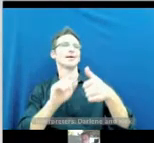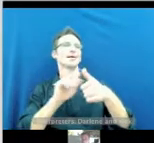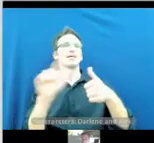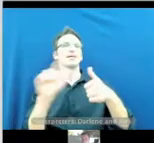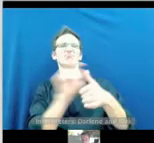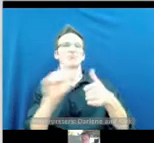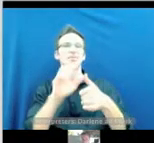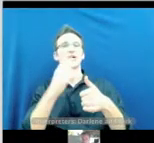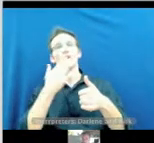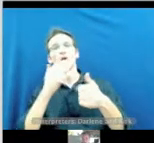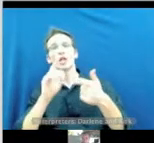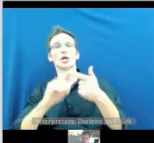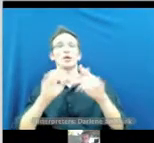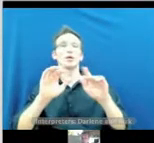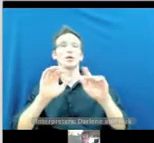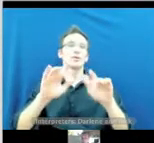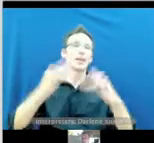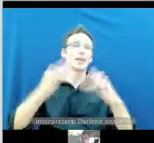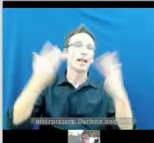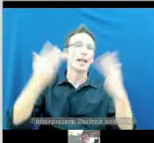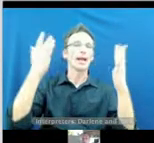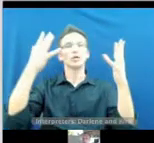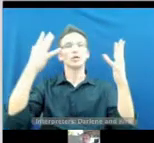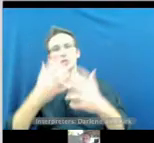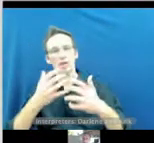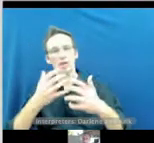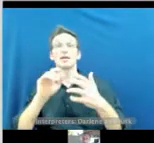So I would also talk, depending on your